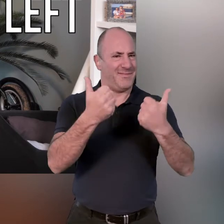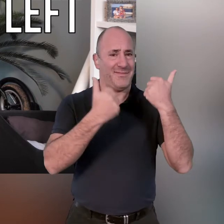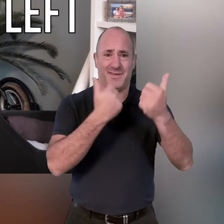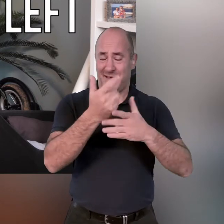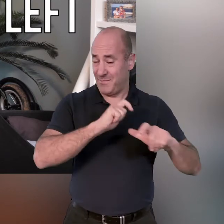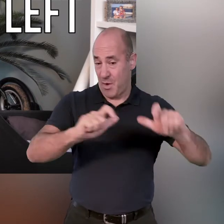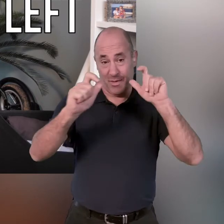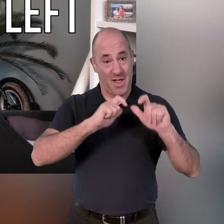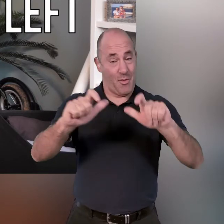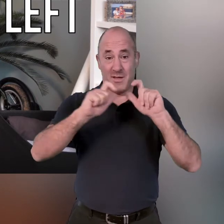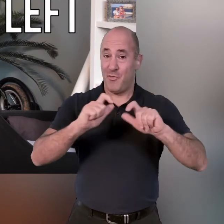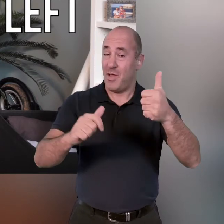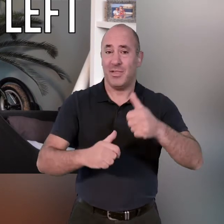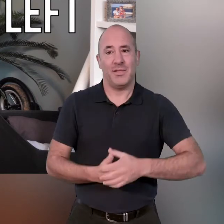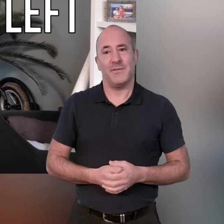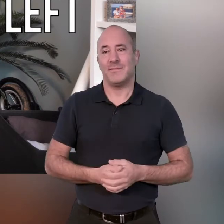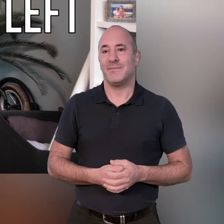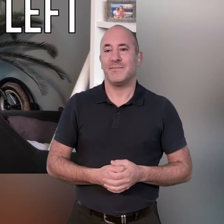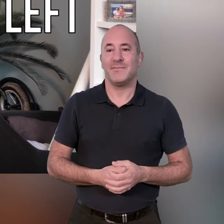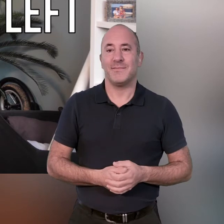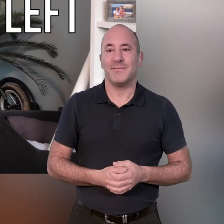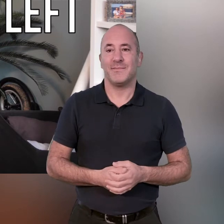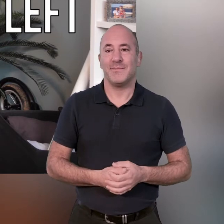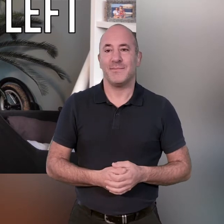Excellent. Well done, everybody. Keeping this going.